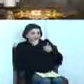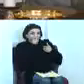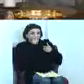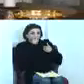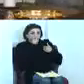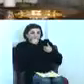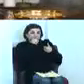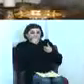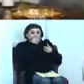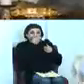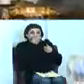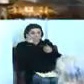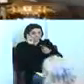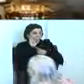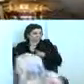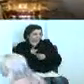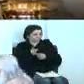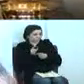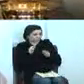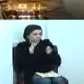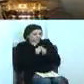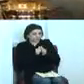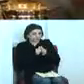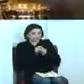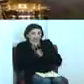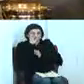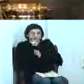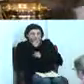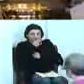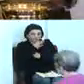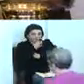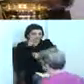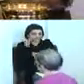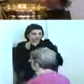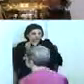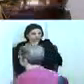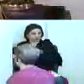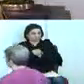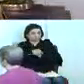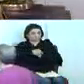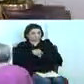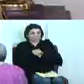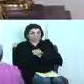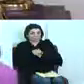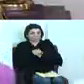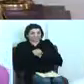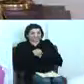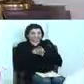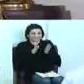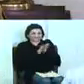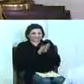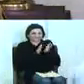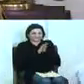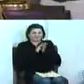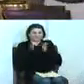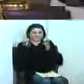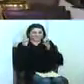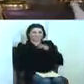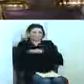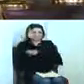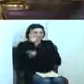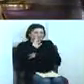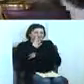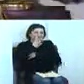with God in communion, you can do that as well. Praise God. Praise God. Thank you for coming. Thank